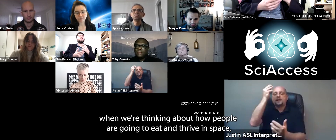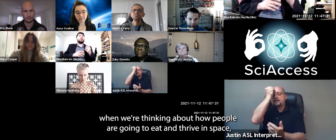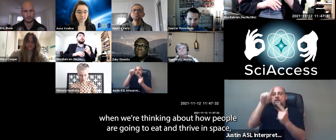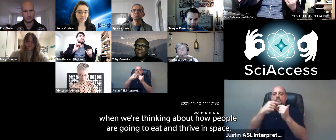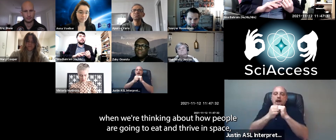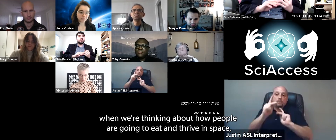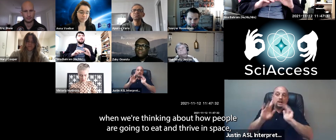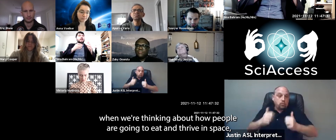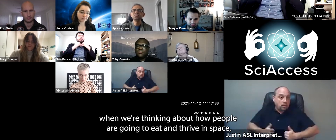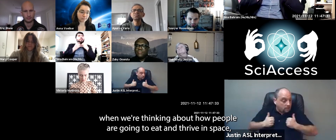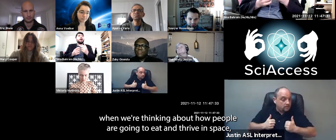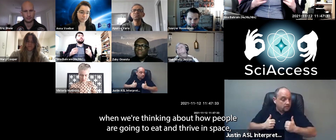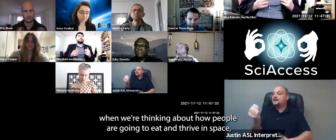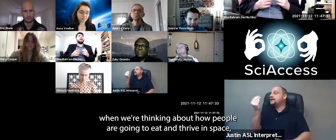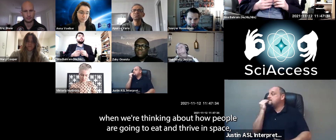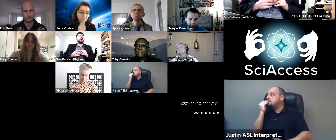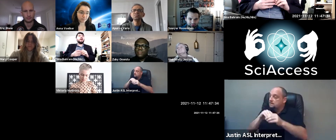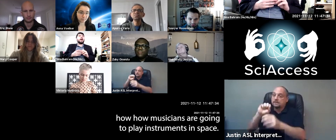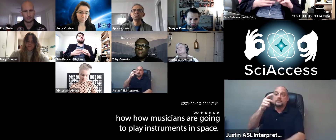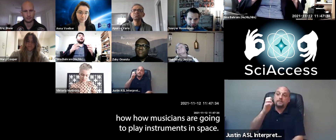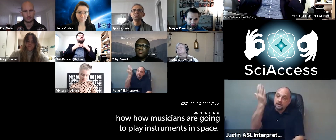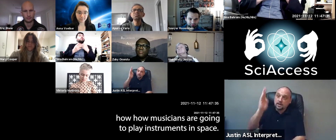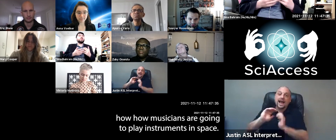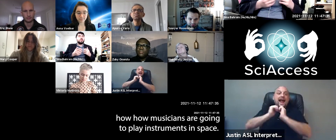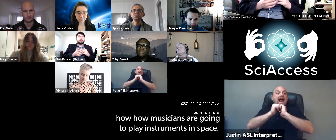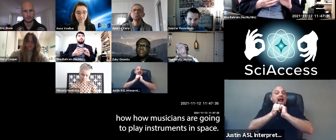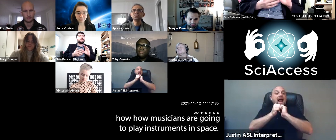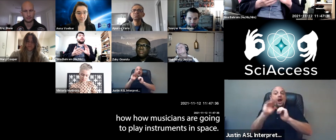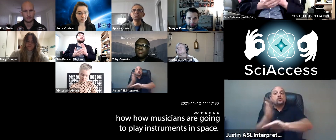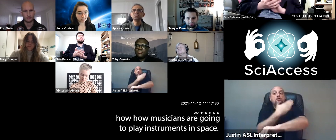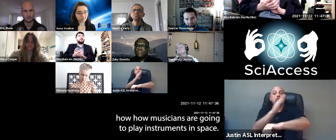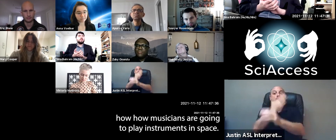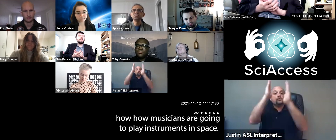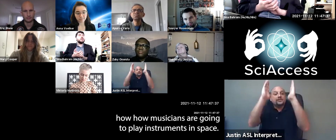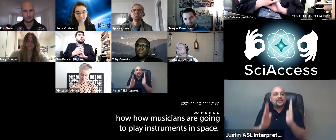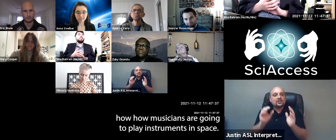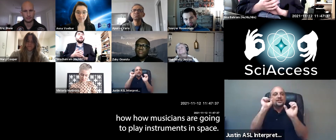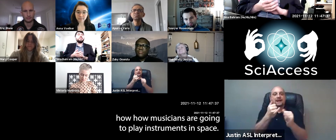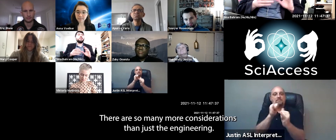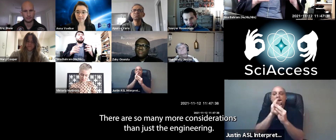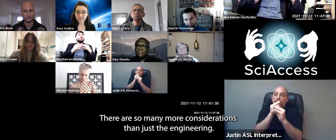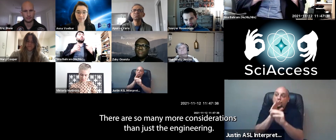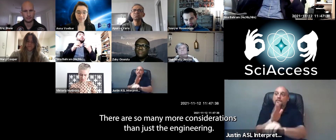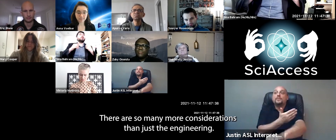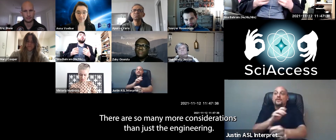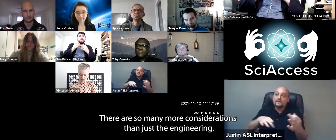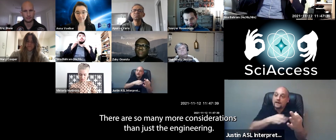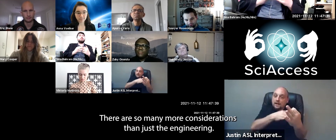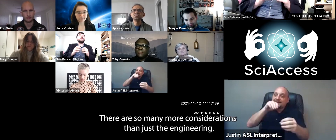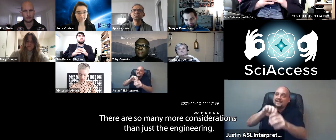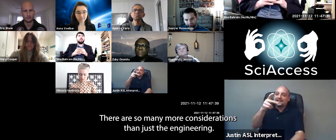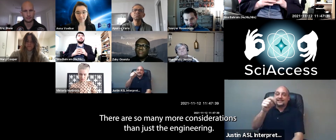how people are going to eat and thrive in space, how musicians are going to play instruments in space. There are so many